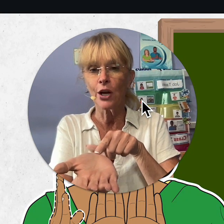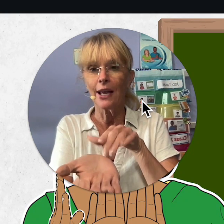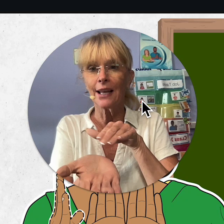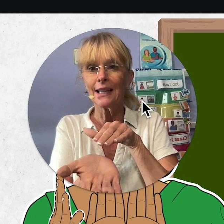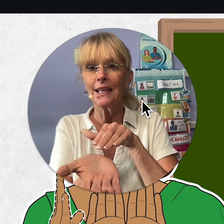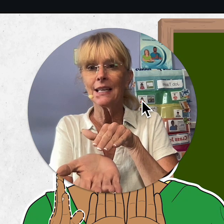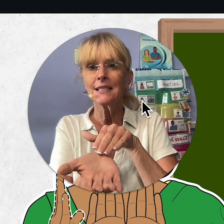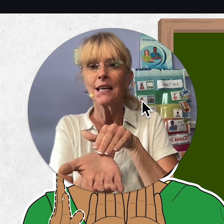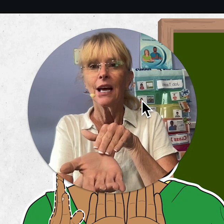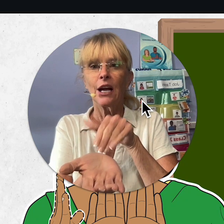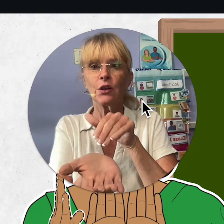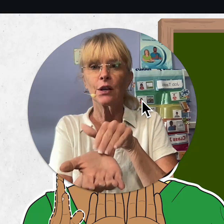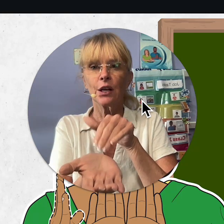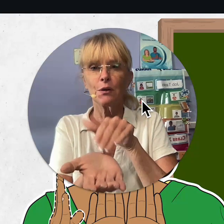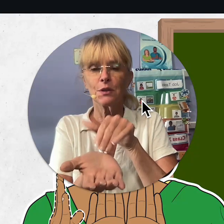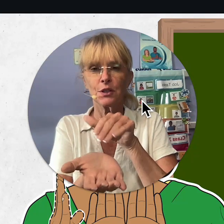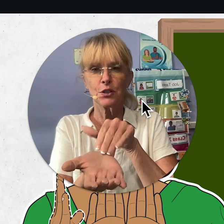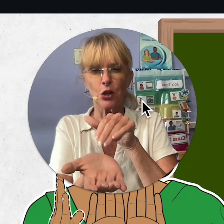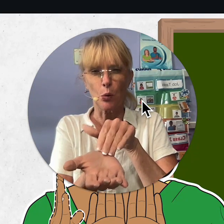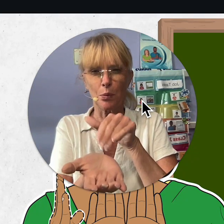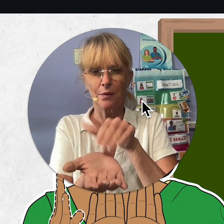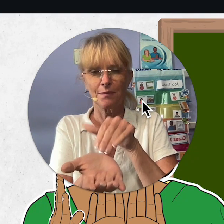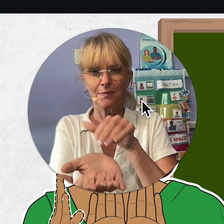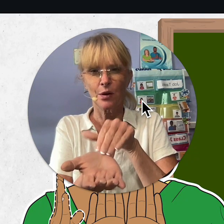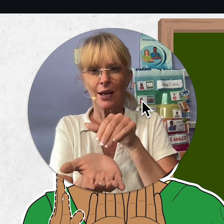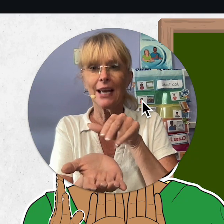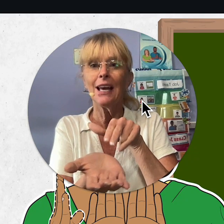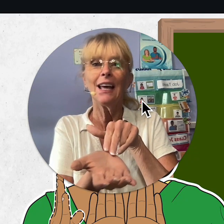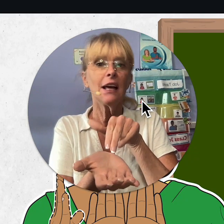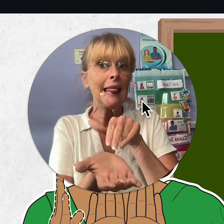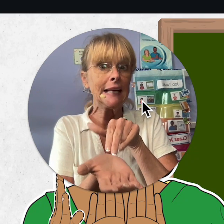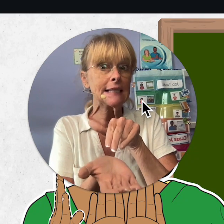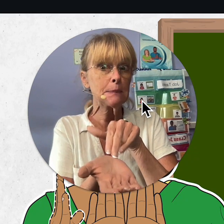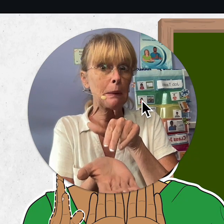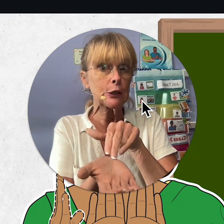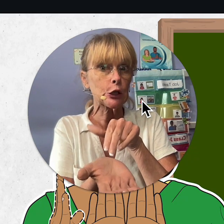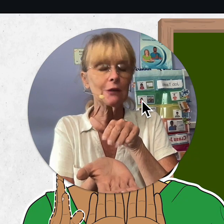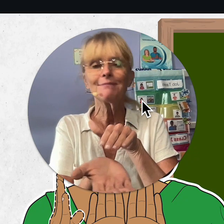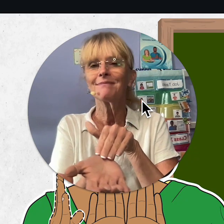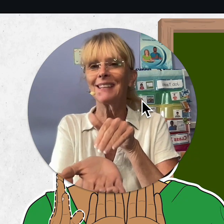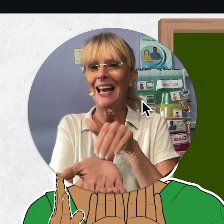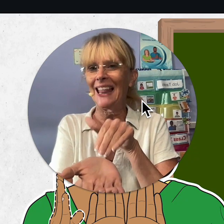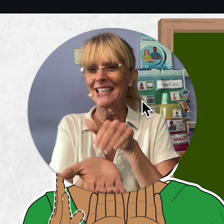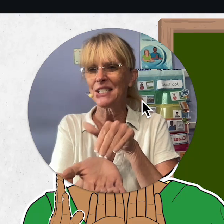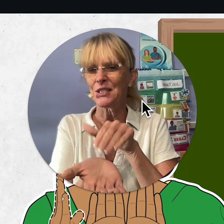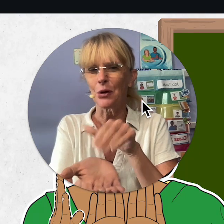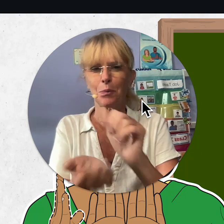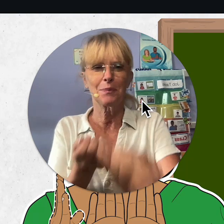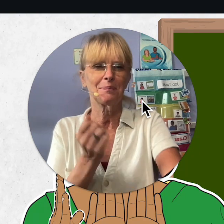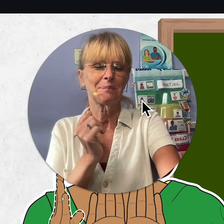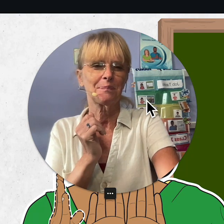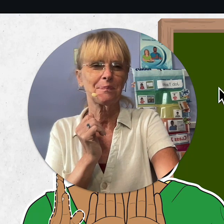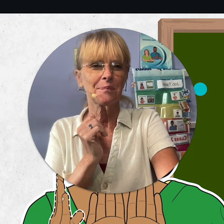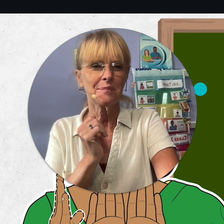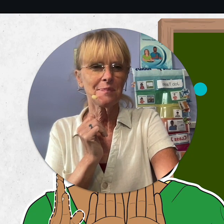hold your hand like this, and you're going to go soap. Okay, this is butter, and this is